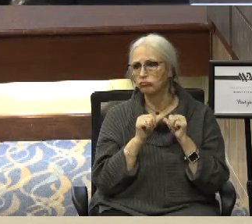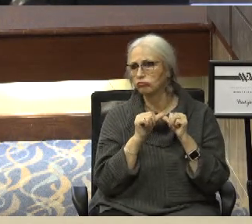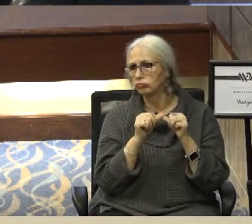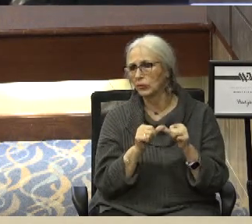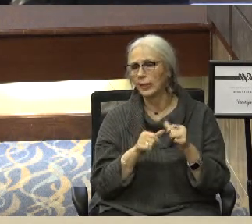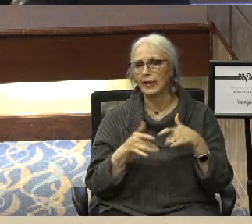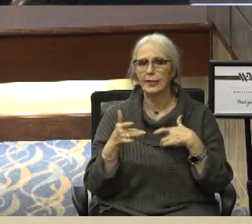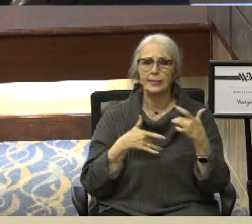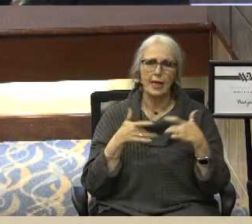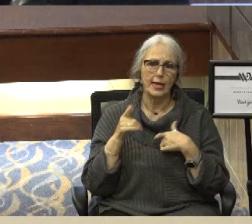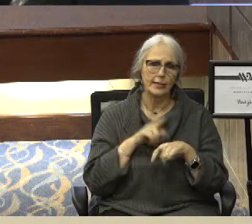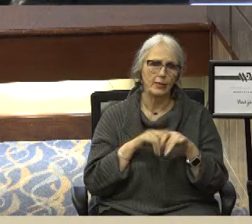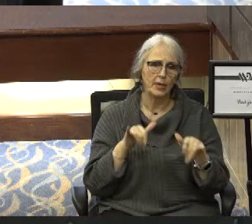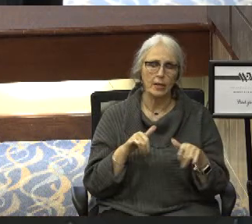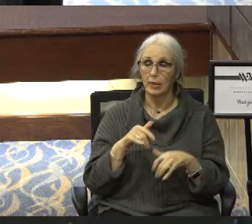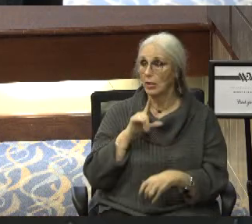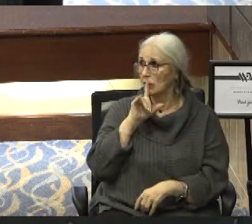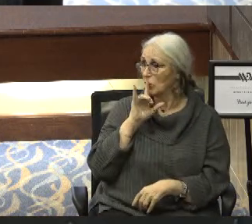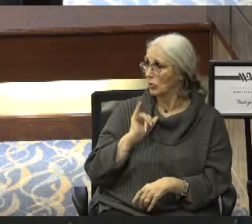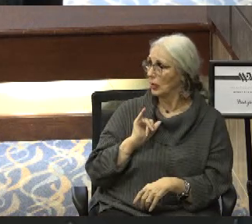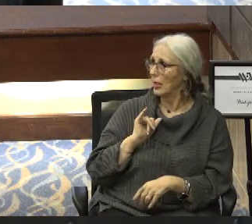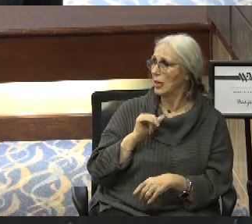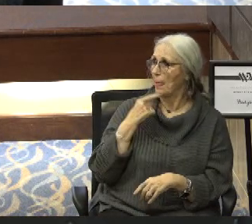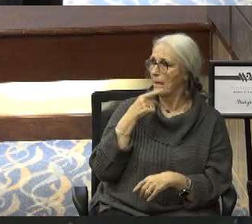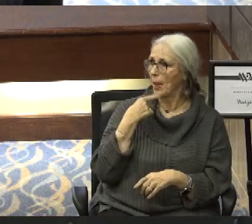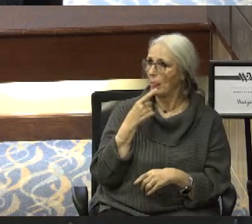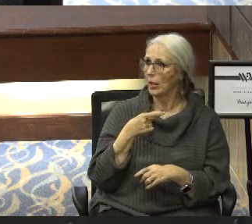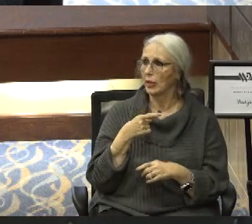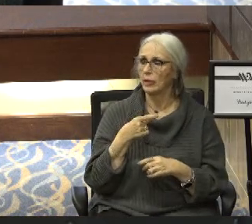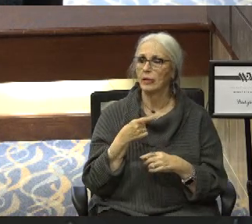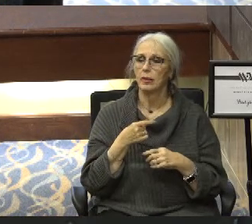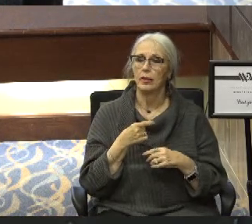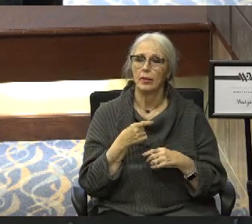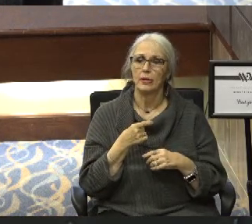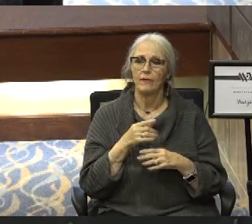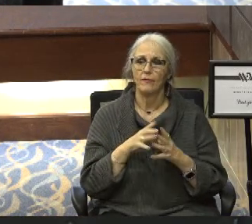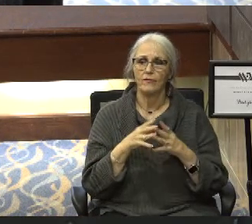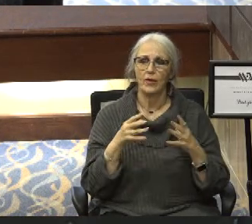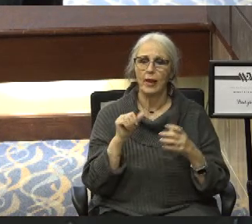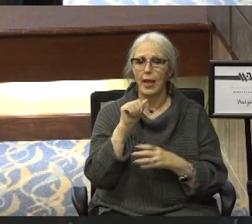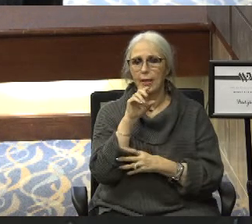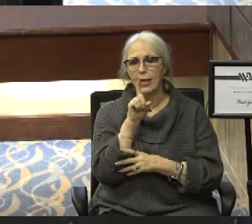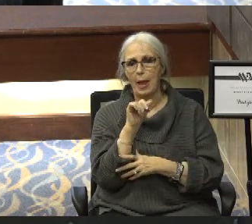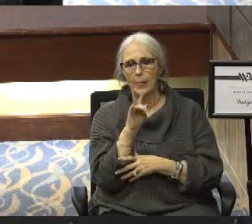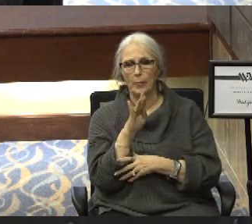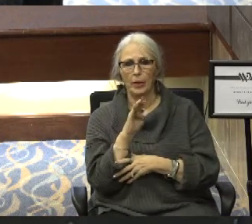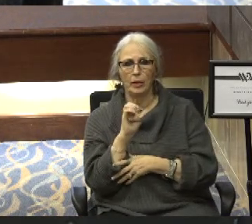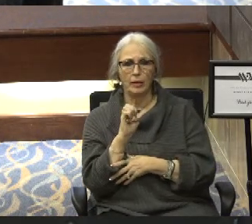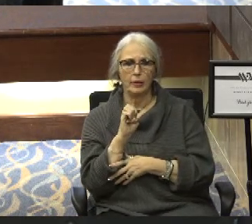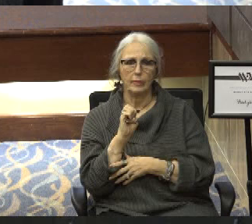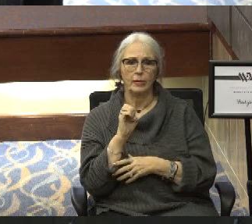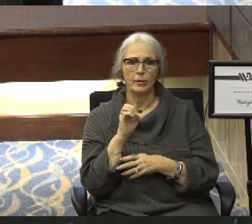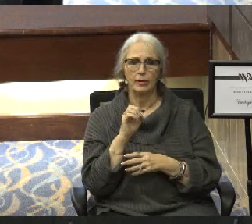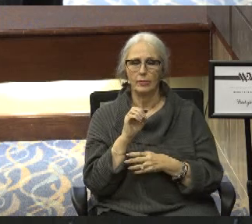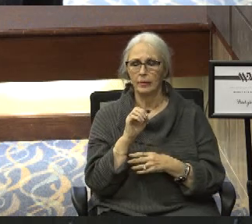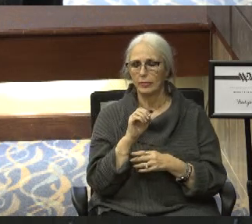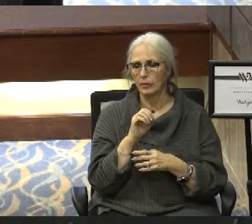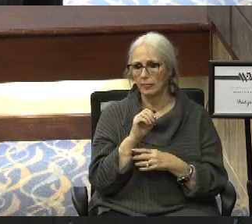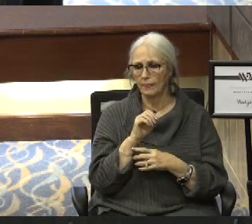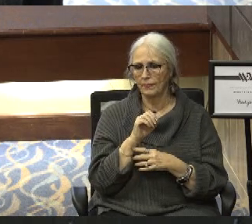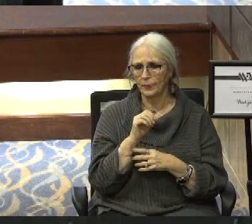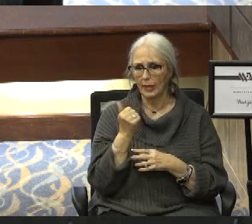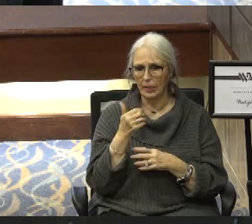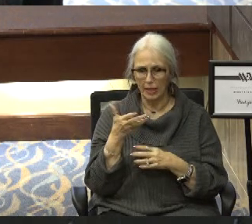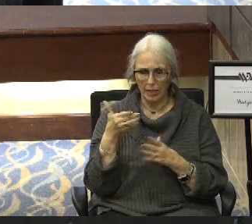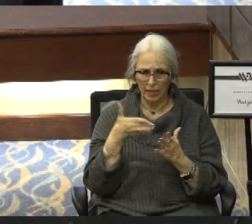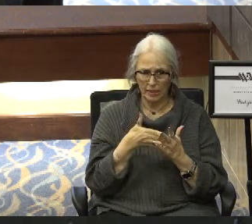go. Absolutely, and our public engagement process is very adaptable, so we're all ears for any other ideas to